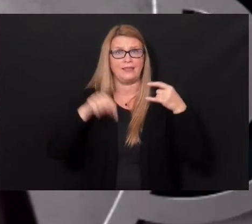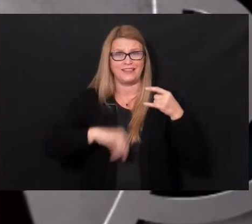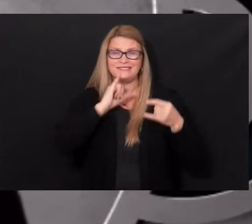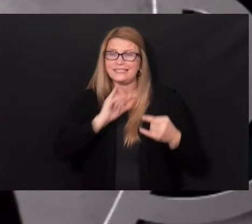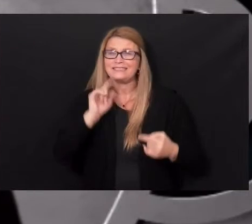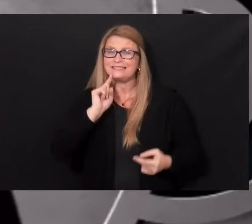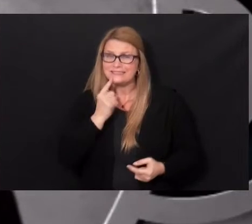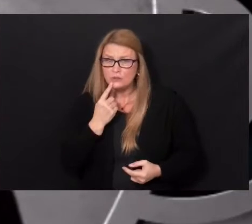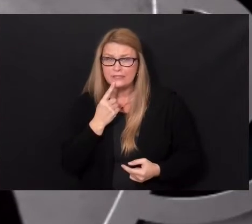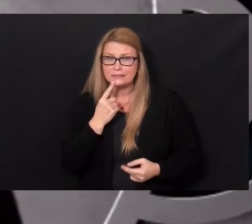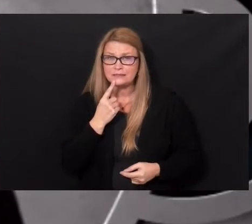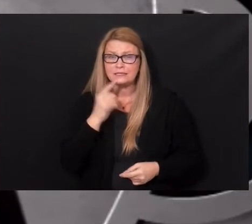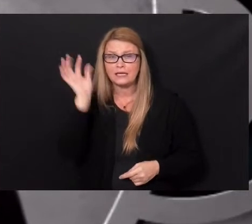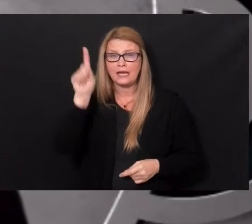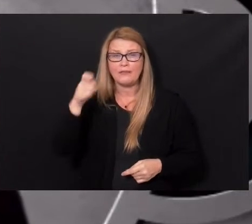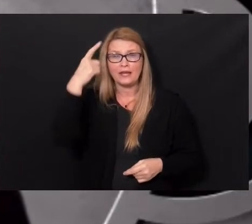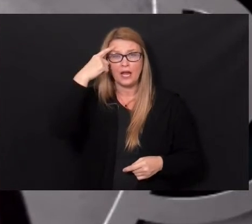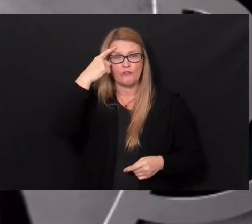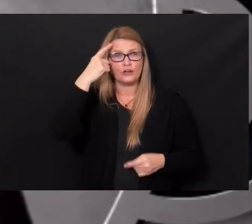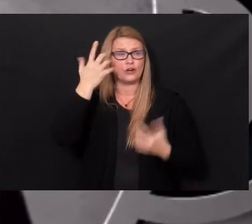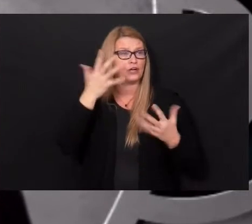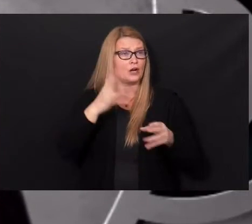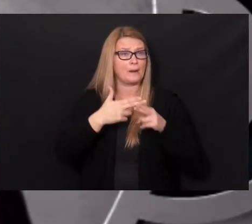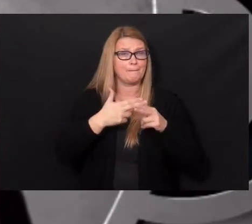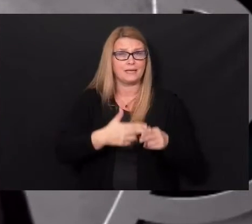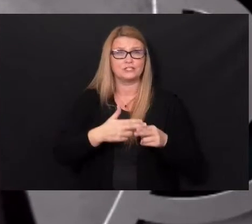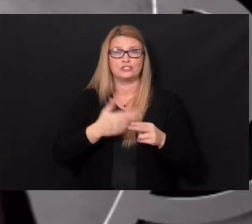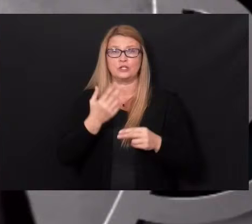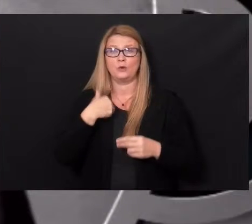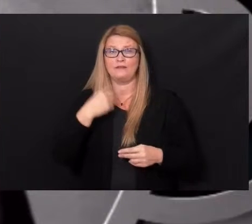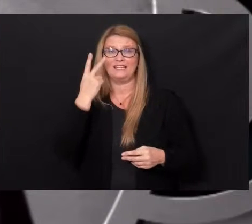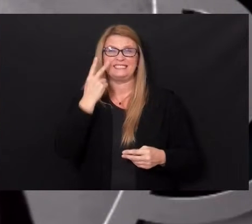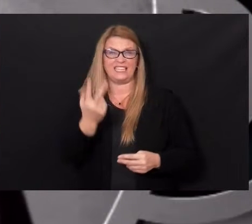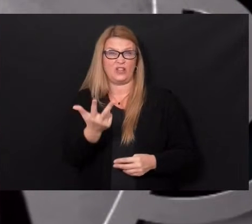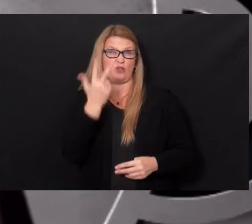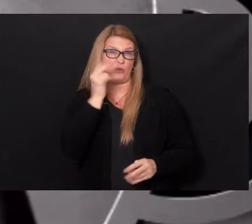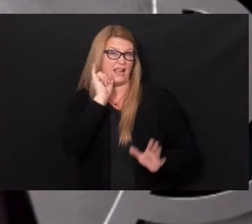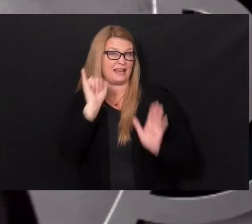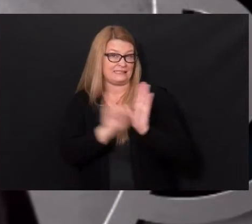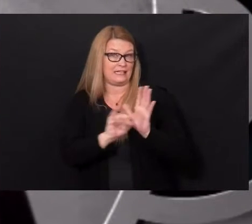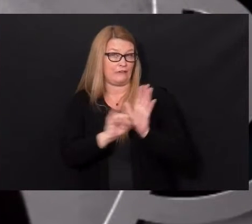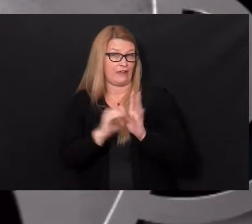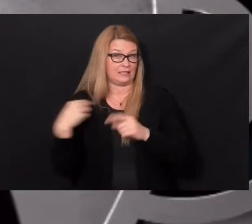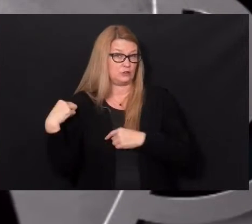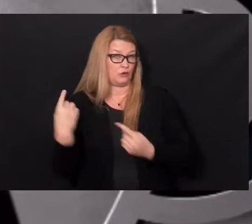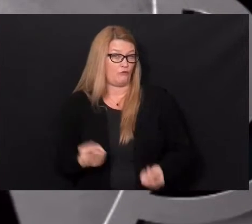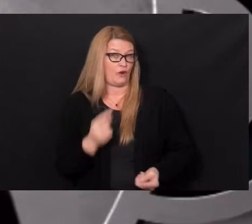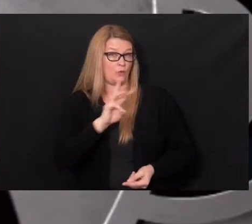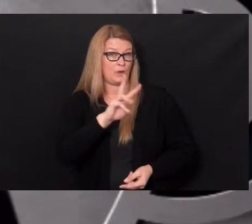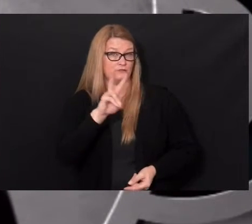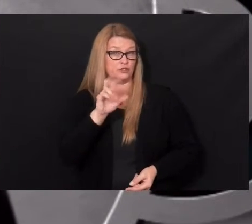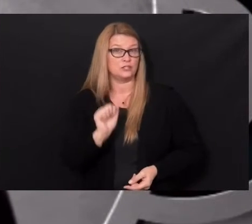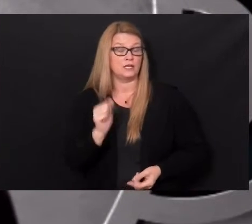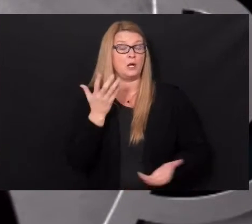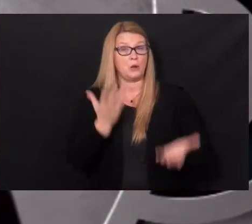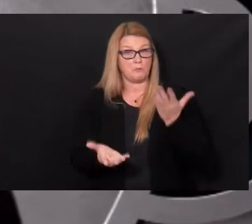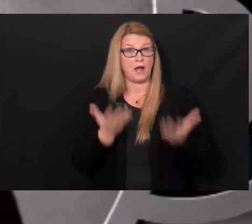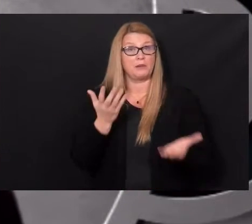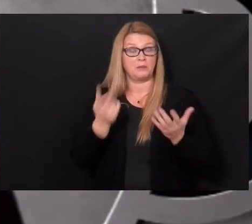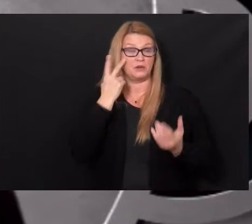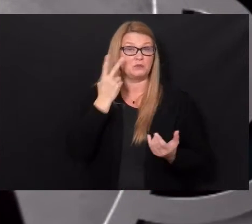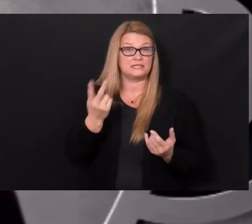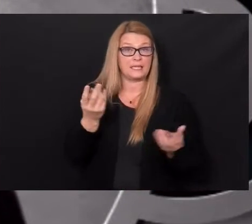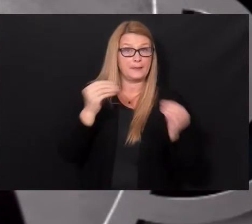governor mentioned and Dr. Marsh has mentioned, you know, we've seen 3 so far in West Virginia. So it's possible that we'll see more